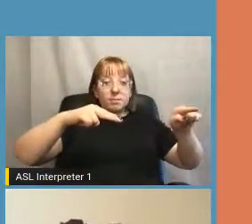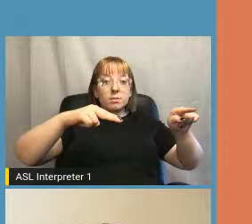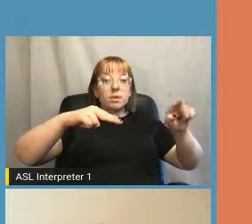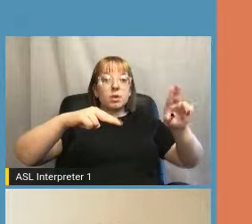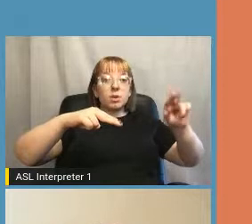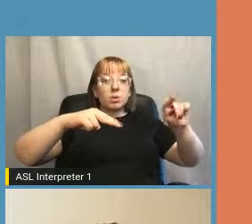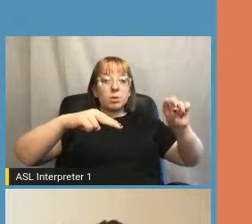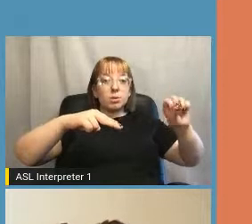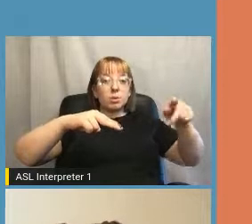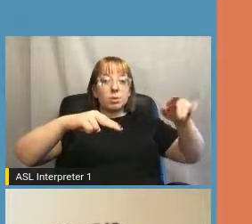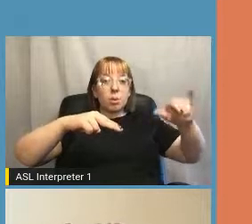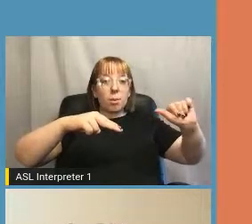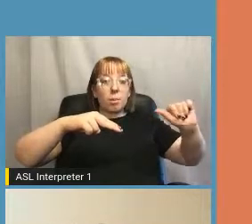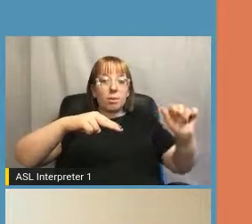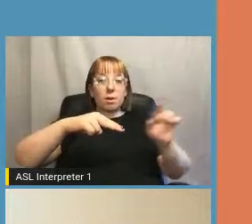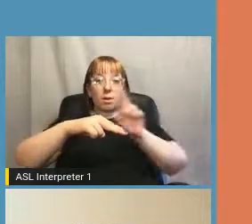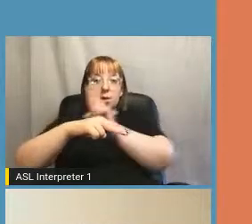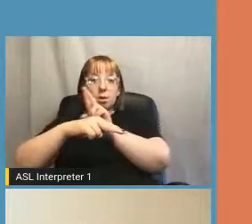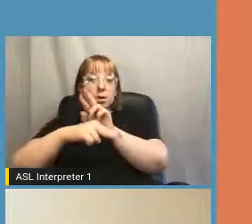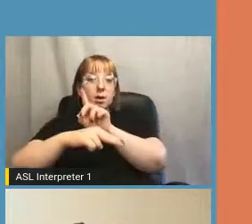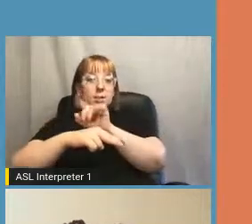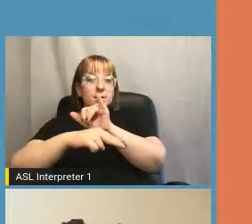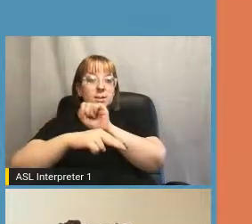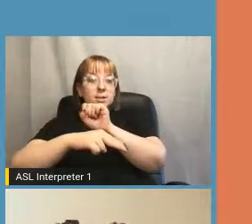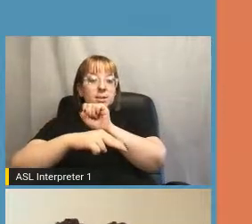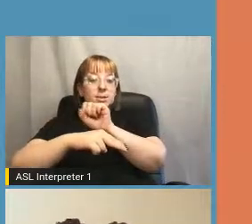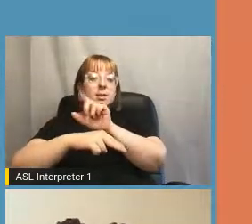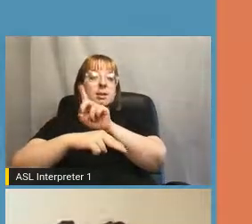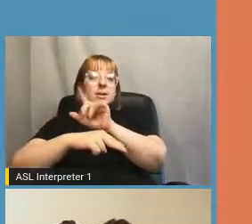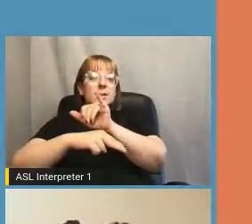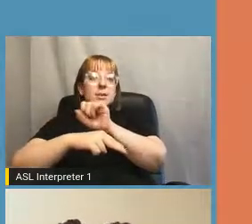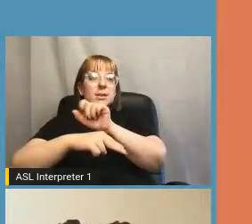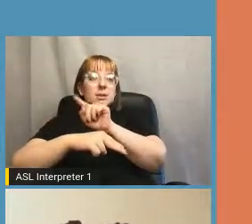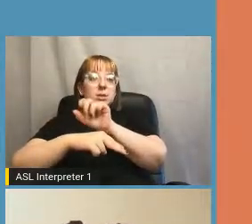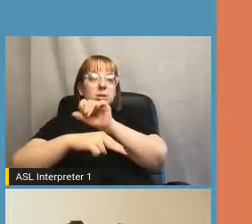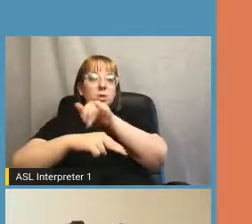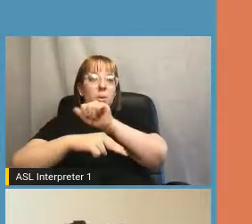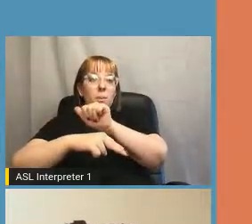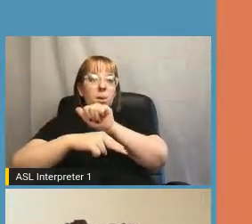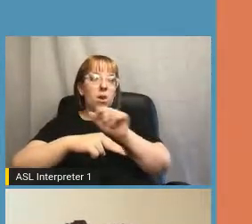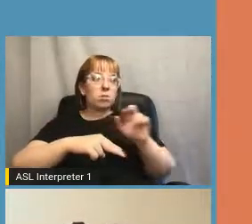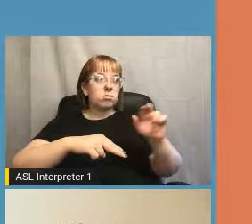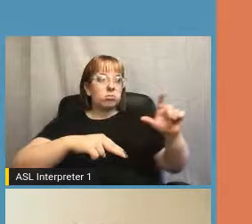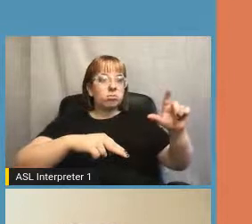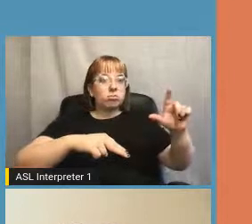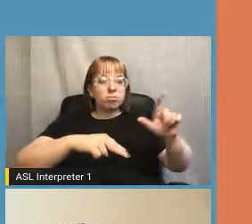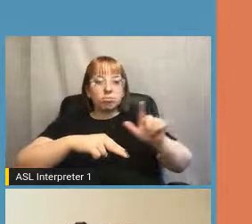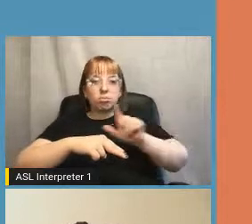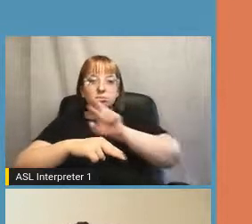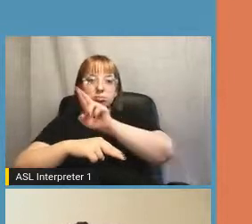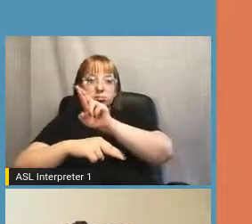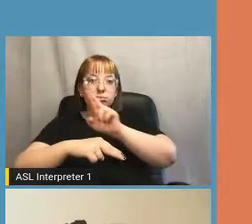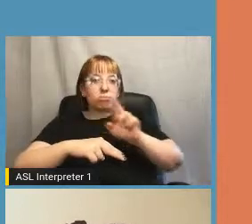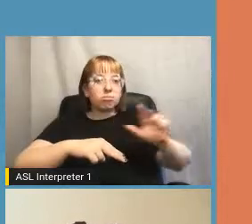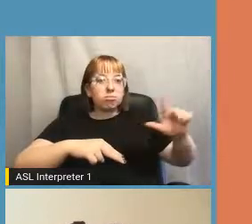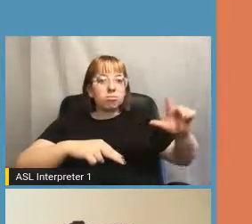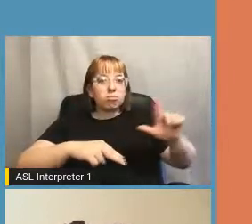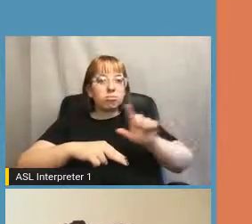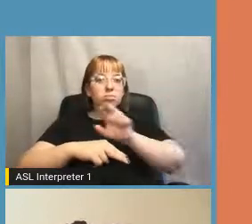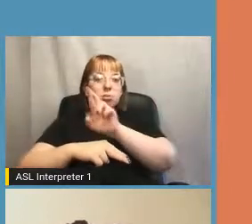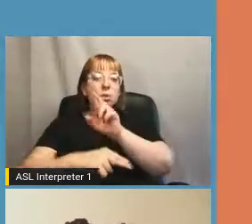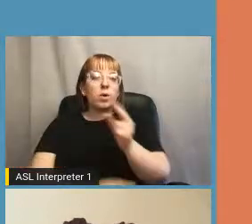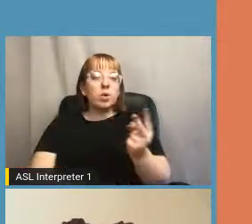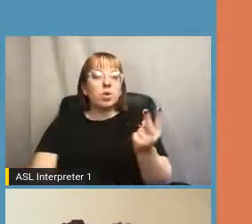utopia. On the right would be dystopia. And for each one of the left and the right sections, there would be two